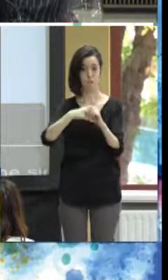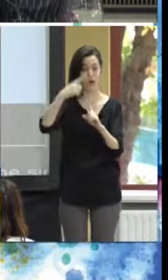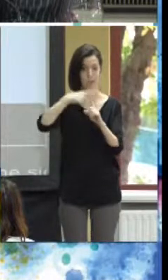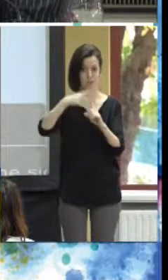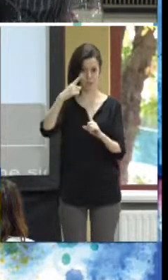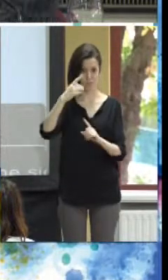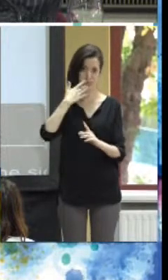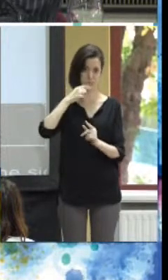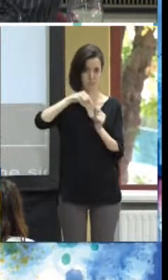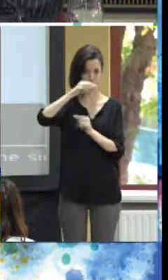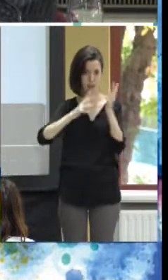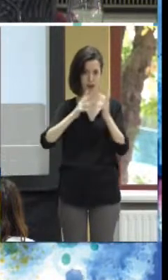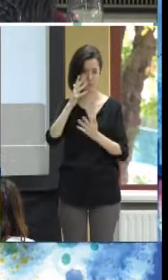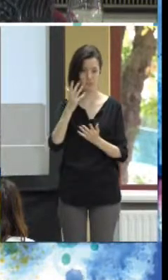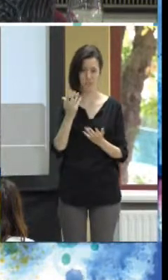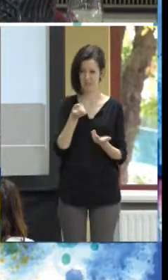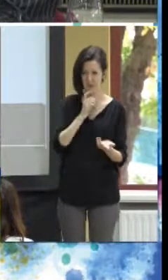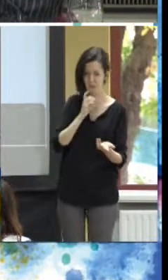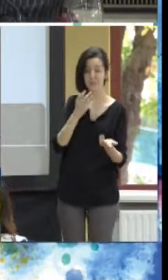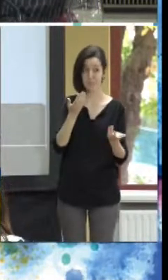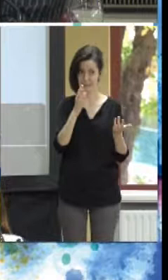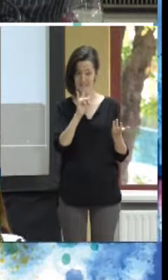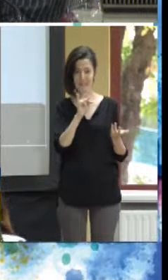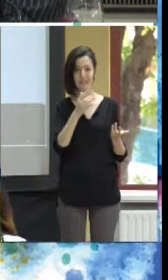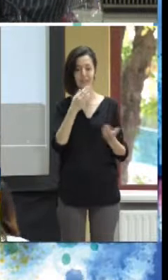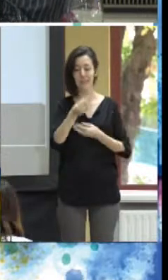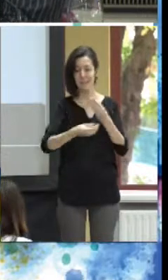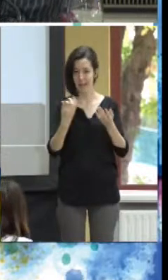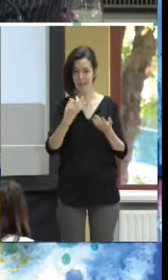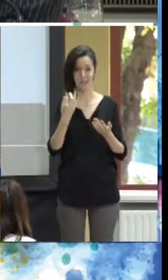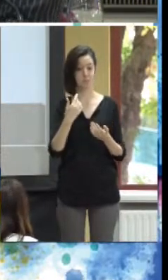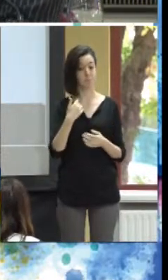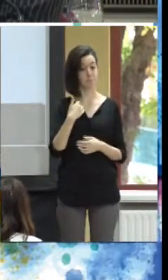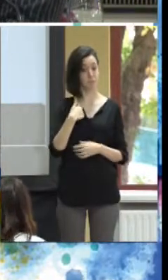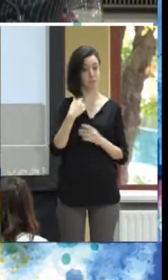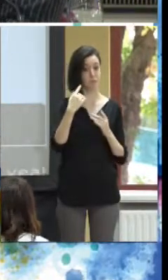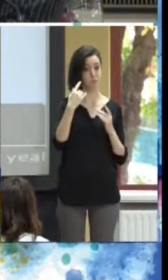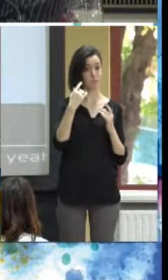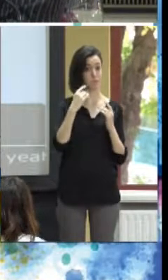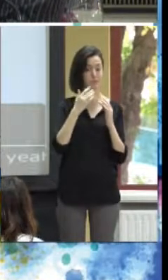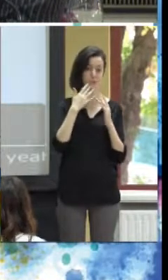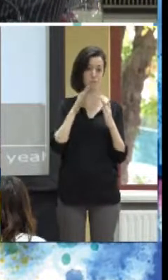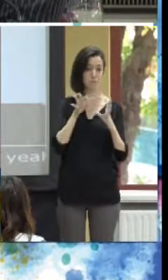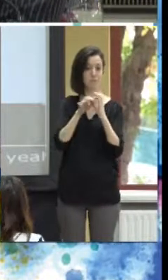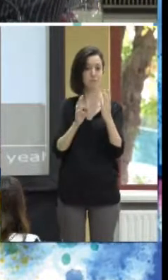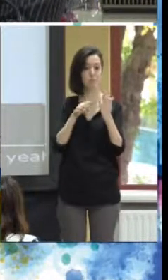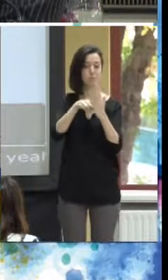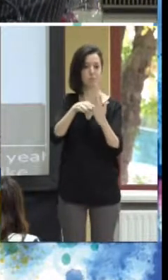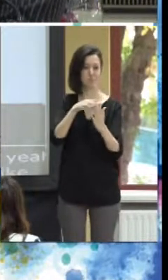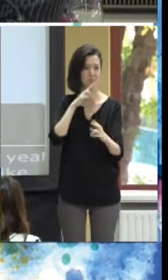like, yeah, but I connected it to the meters. I was like, oh, well, then it's getting interesting. And so now we